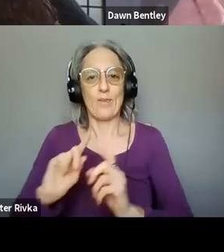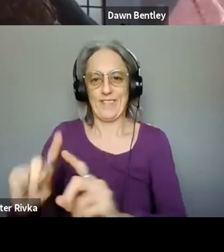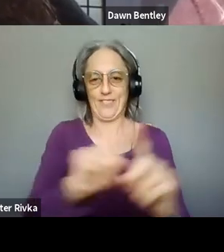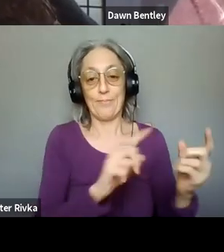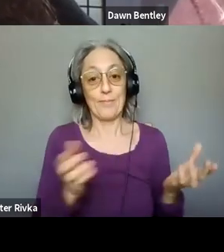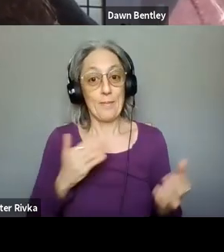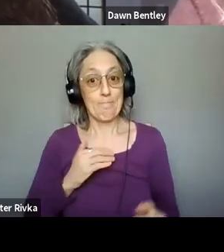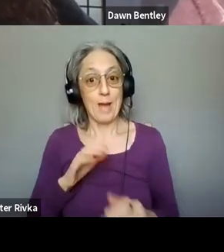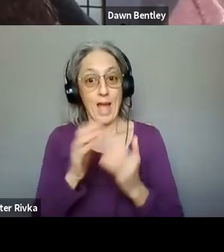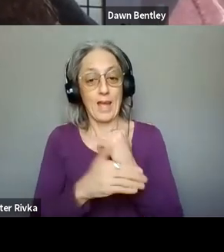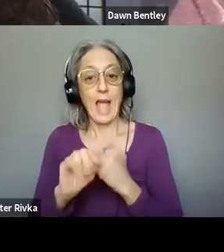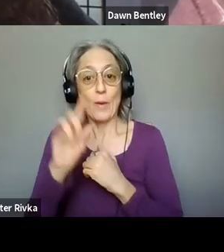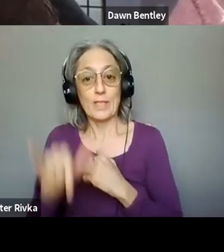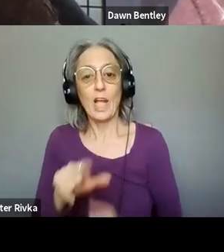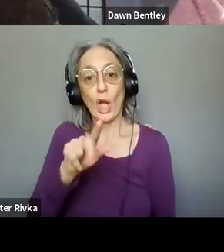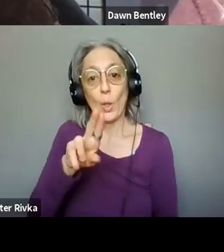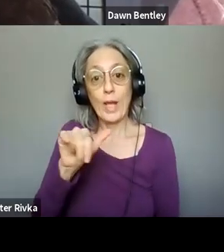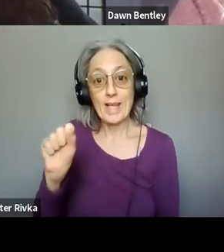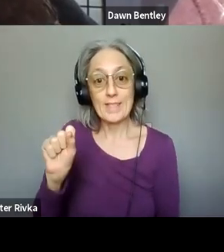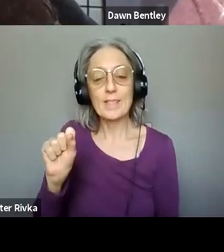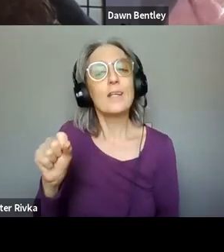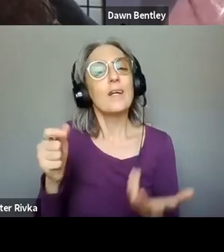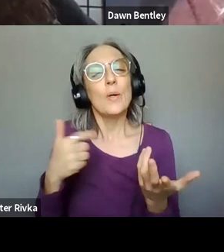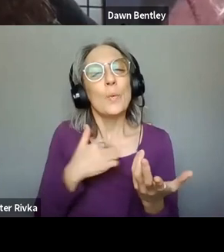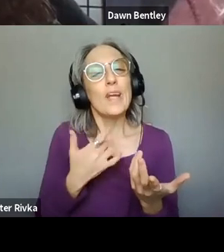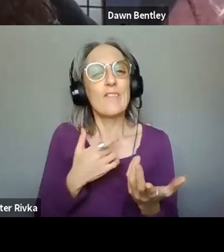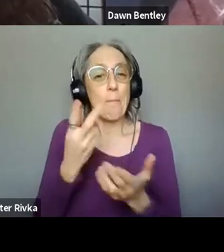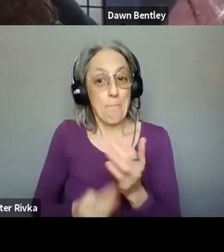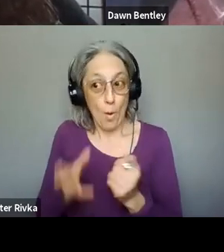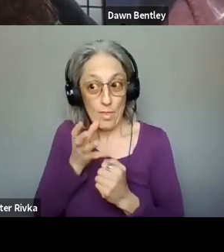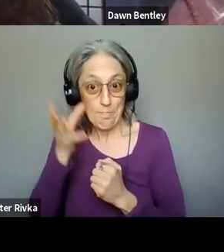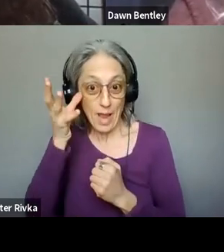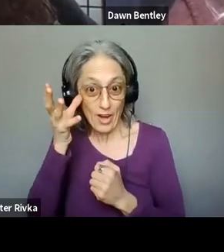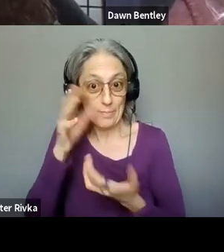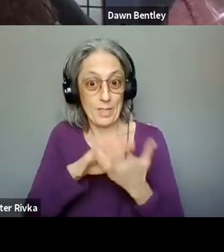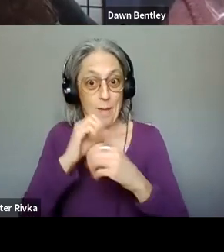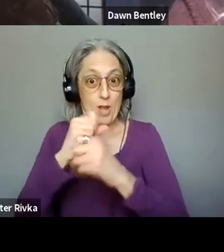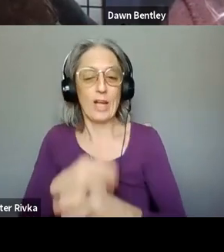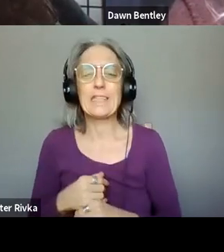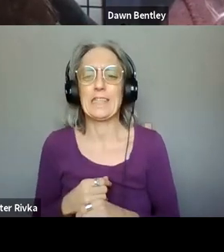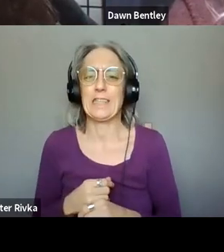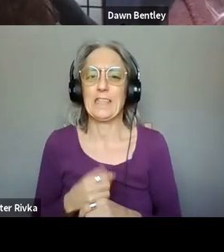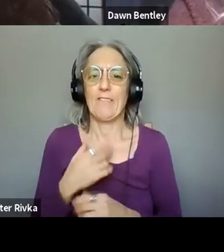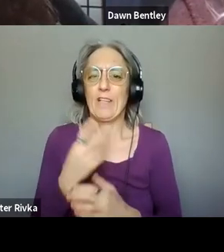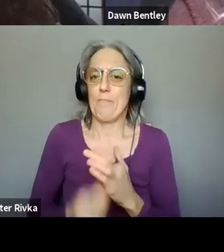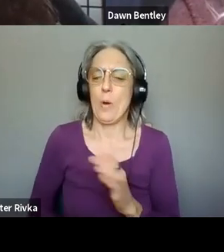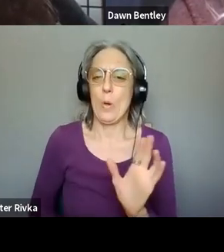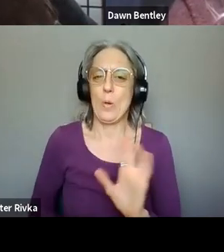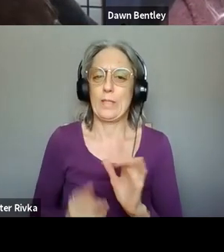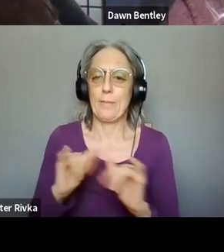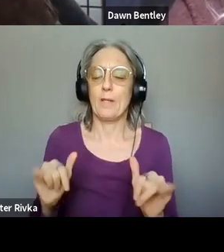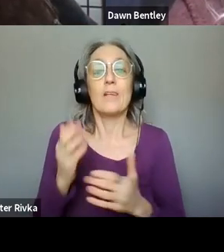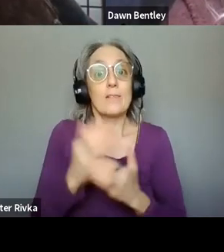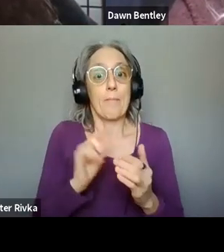County, we strongly discourage that. We strongly discourage co-guardians. Some counties won't even allow co-guardians,